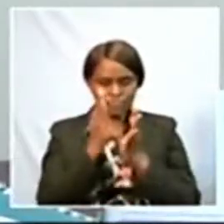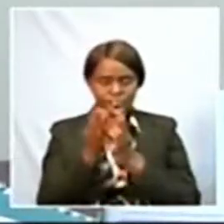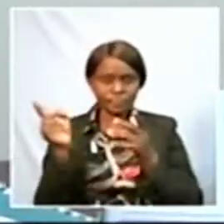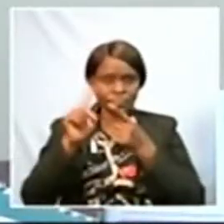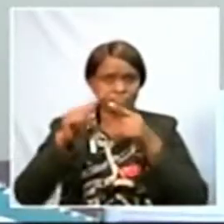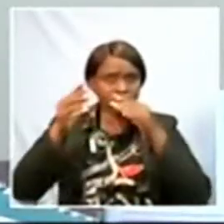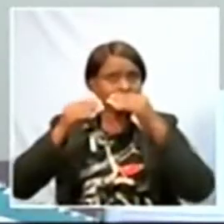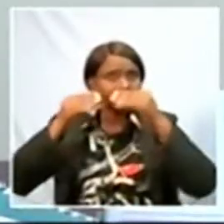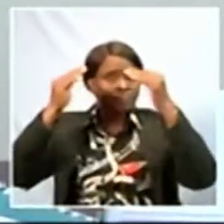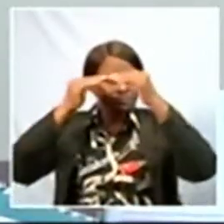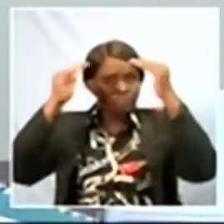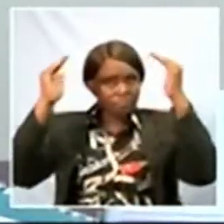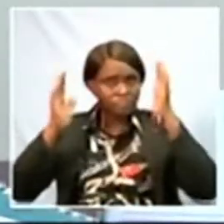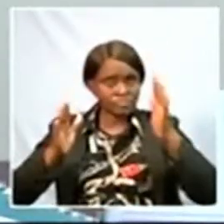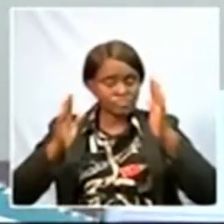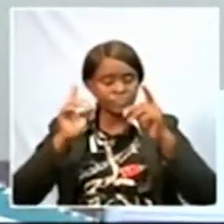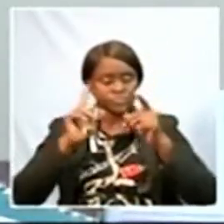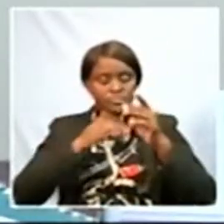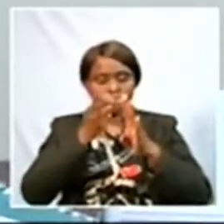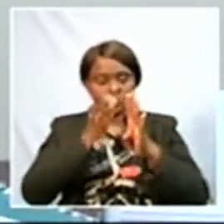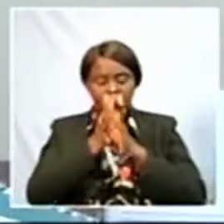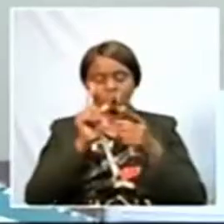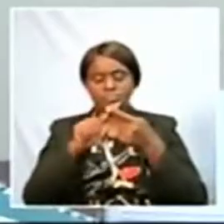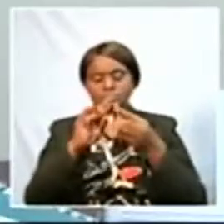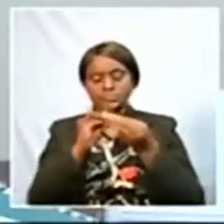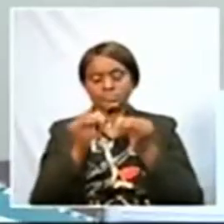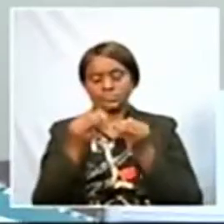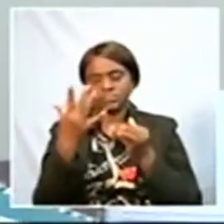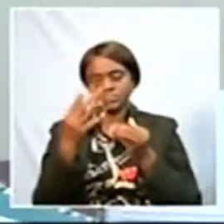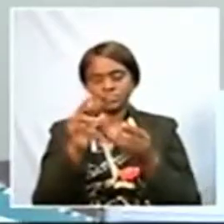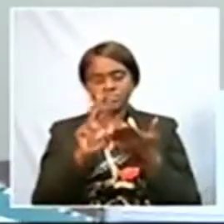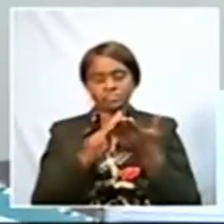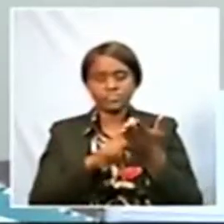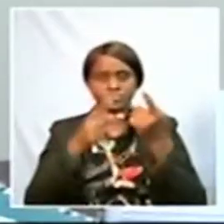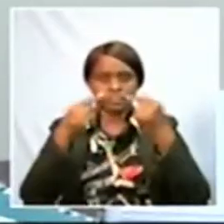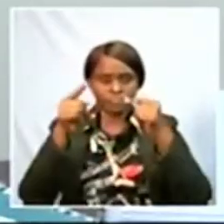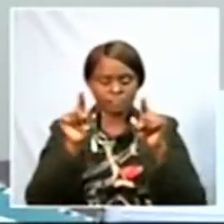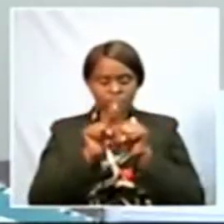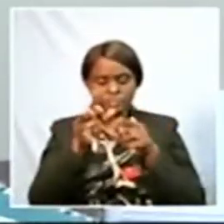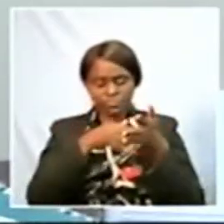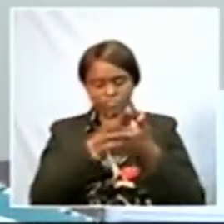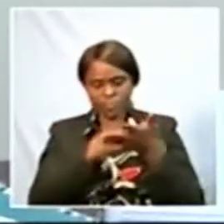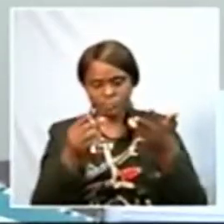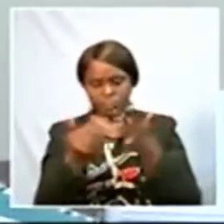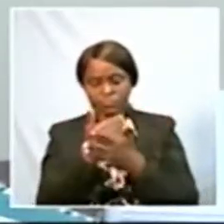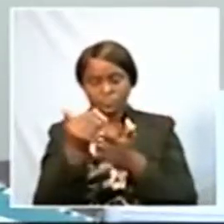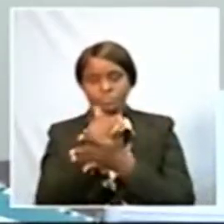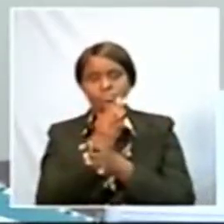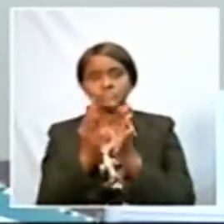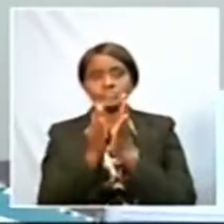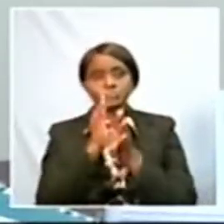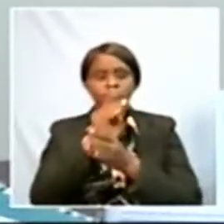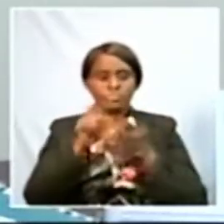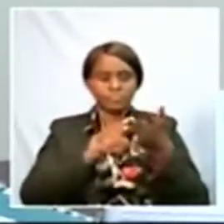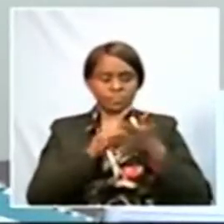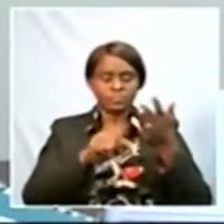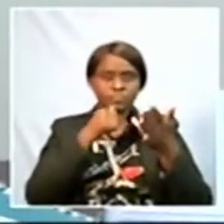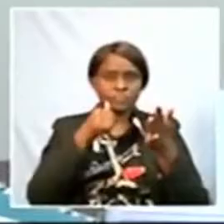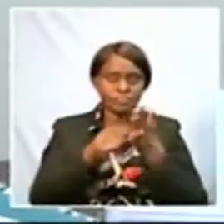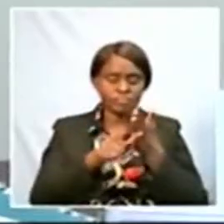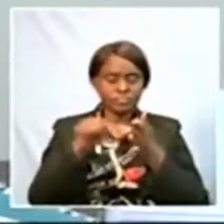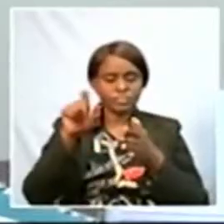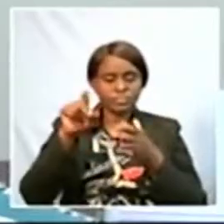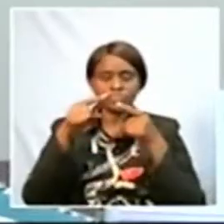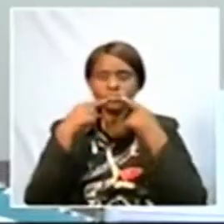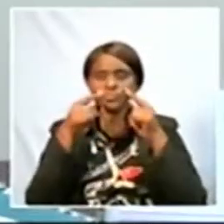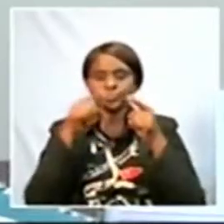level. Refer to Appendix 5 for the progress report, the ledger, the new contract, termination letter, demand notice to